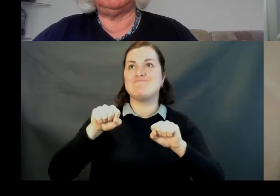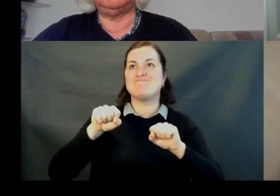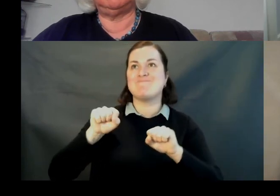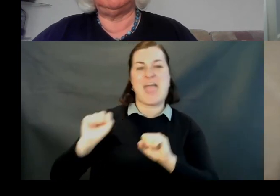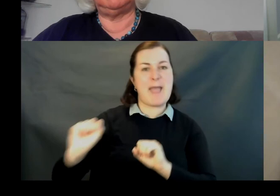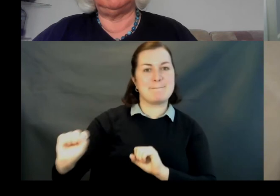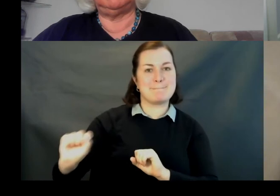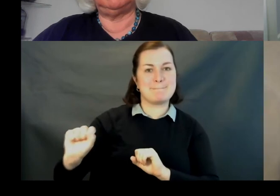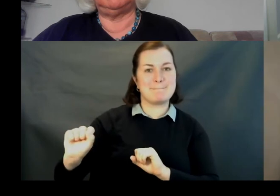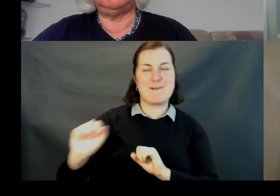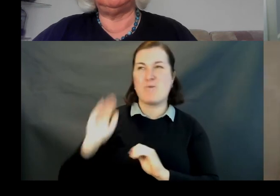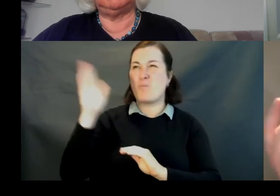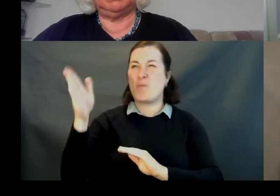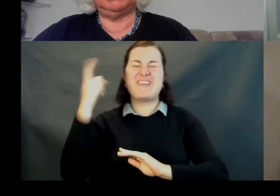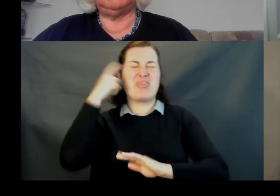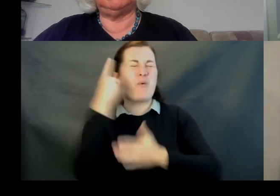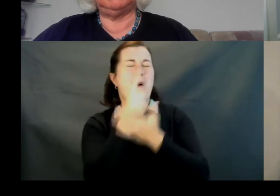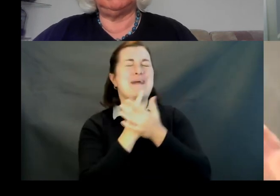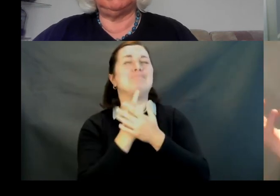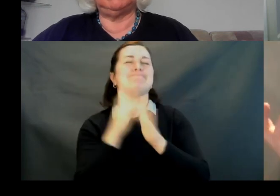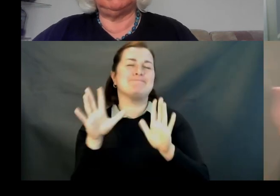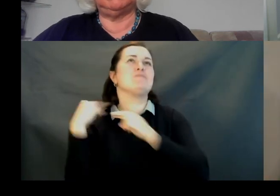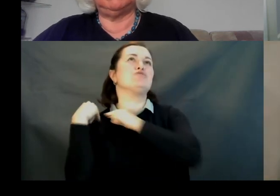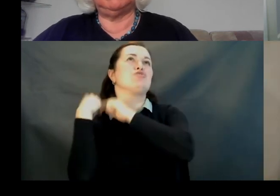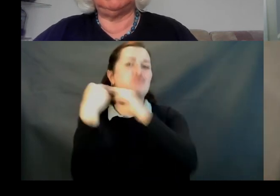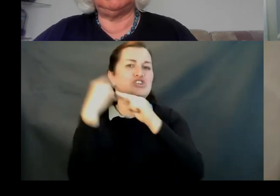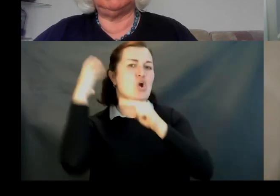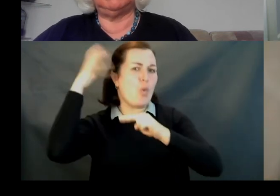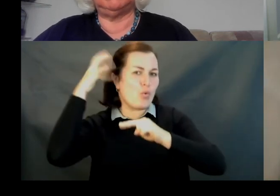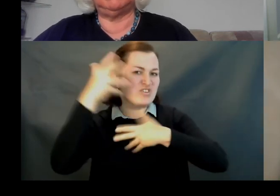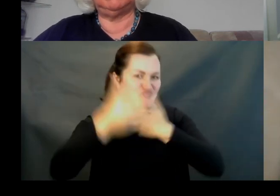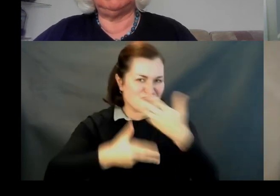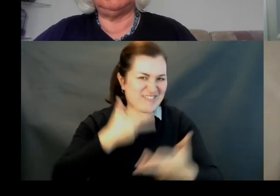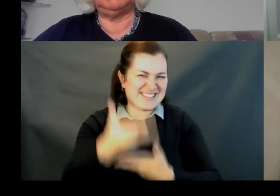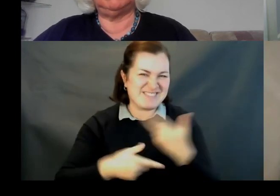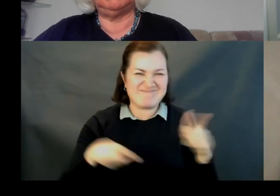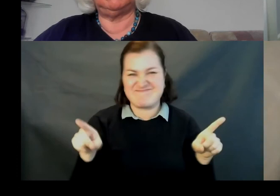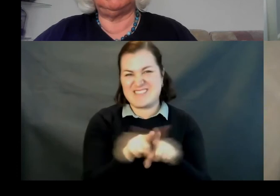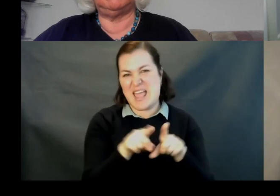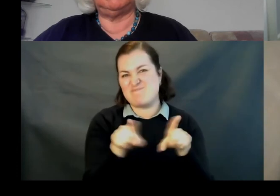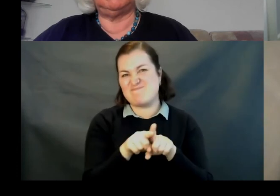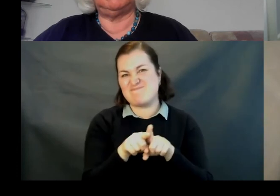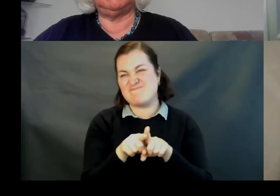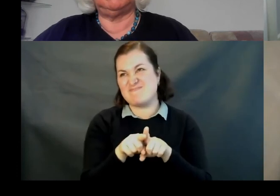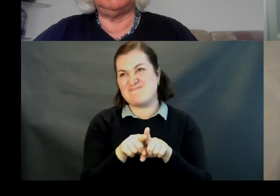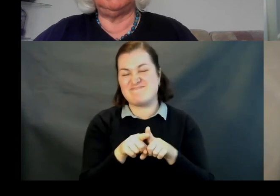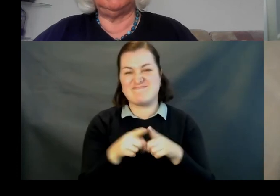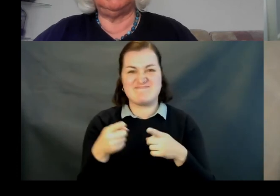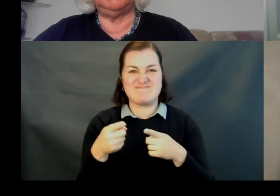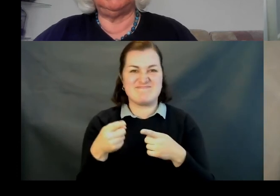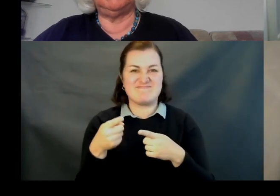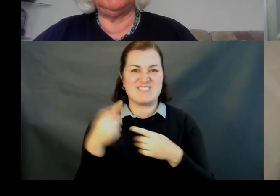be if it was just how everybody else will have done it, and then we worked together to find ways to